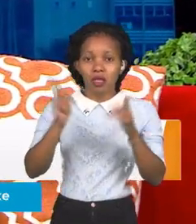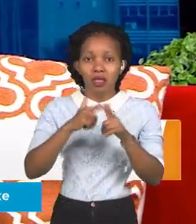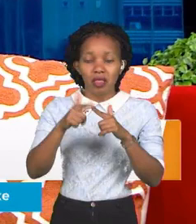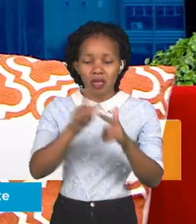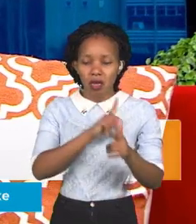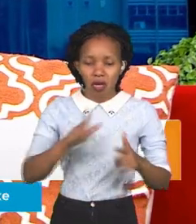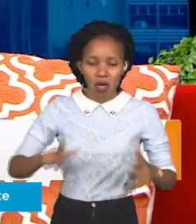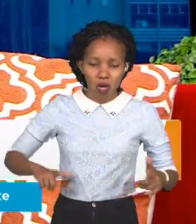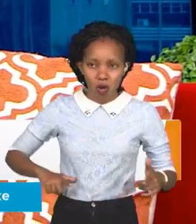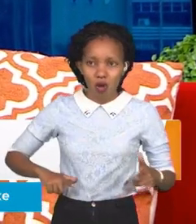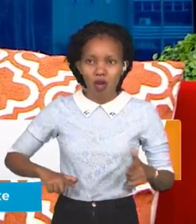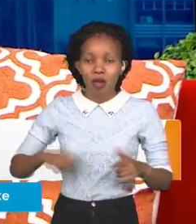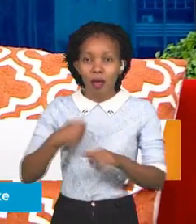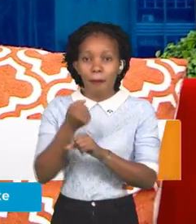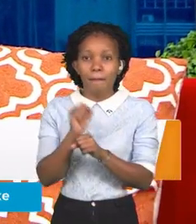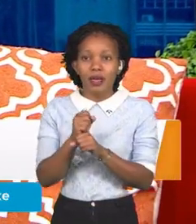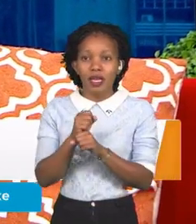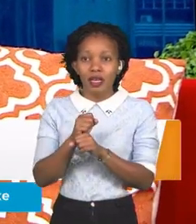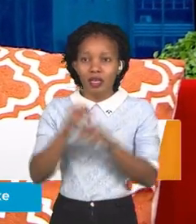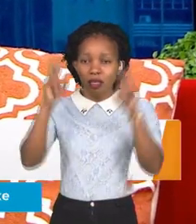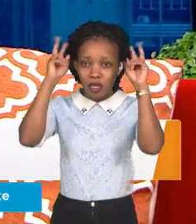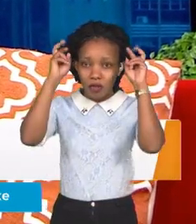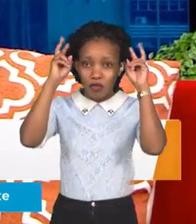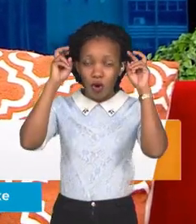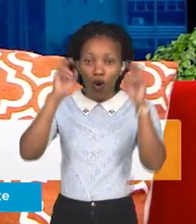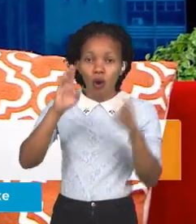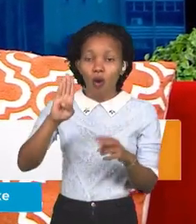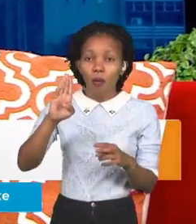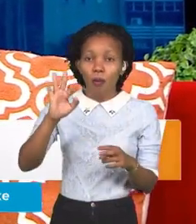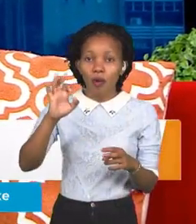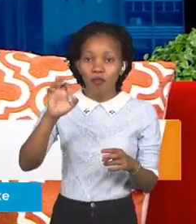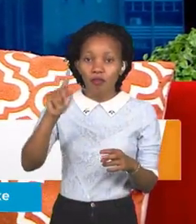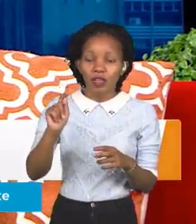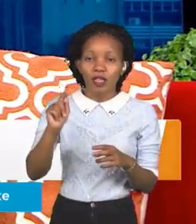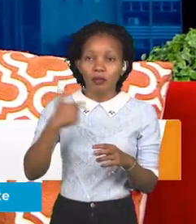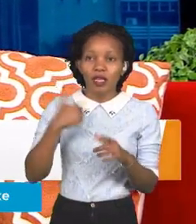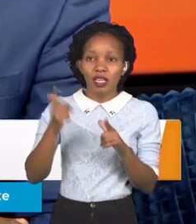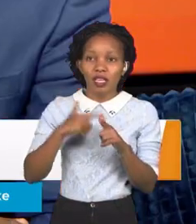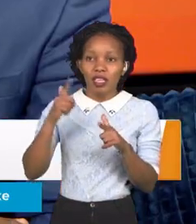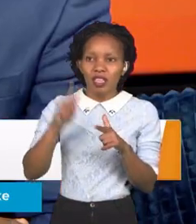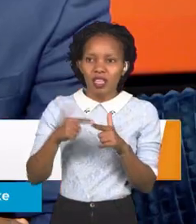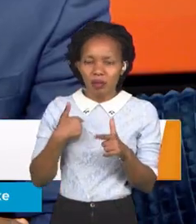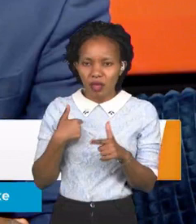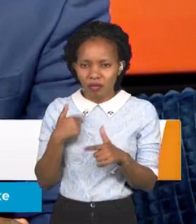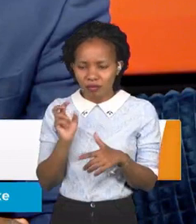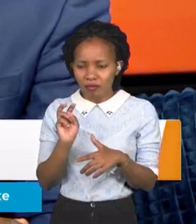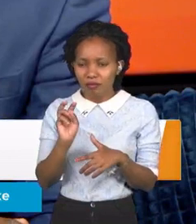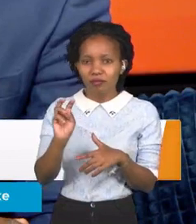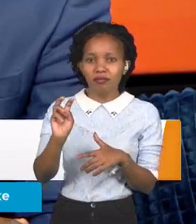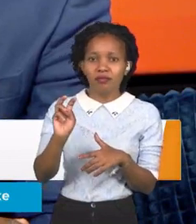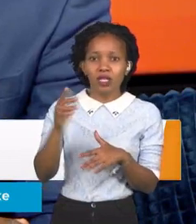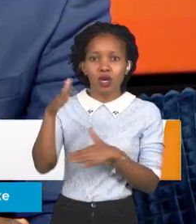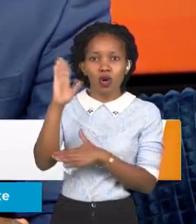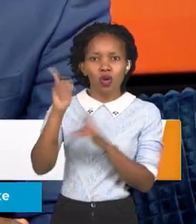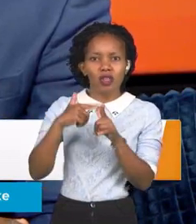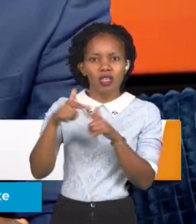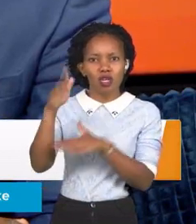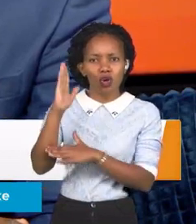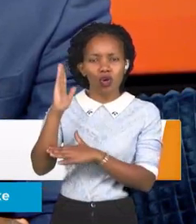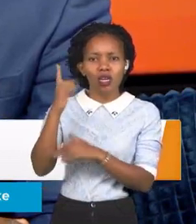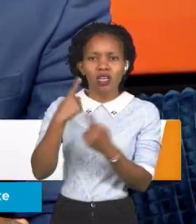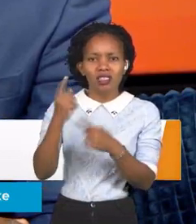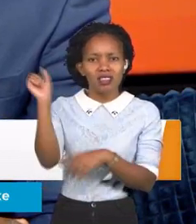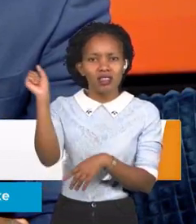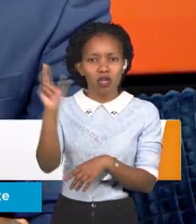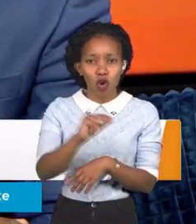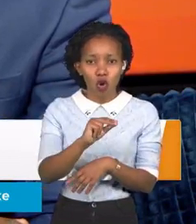Lord allowed an agent of the evil to buffet me. Mm-hmm. For this thing I sought the Lord 3 times, and he said no. Mm-hmm. God can actually